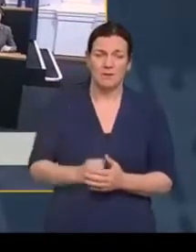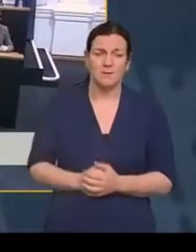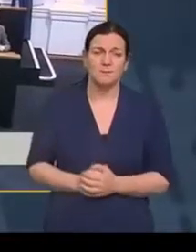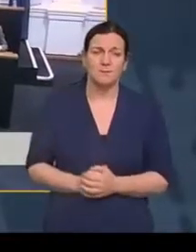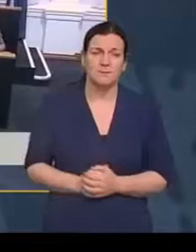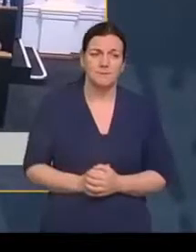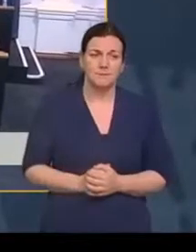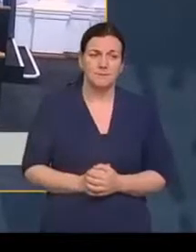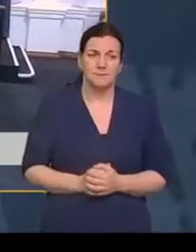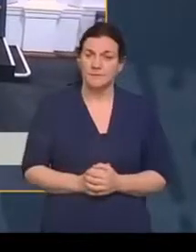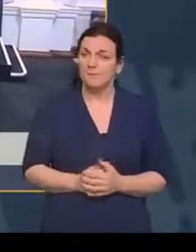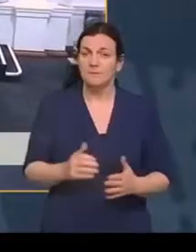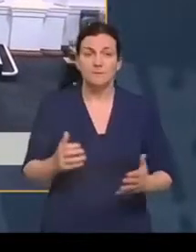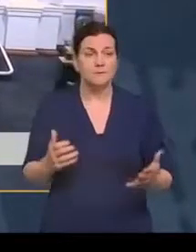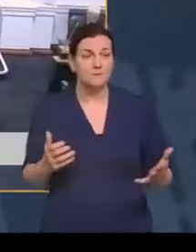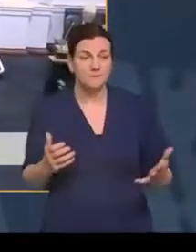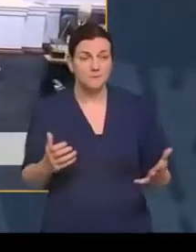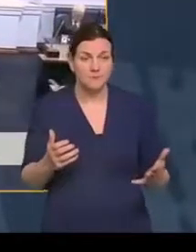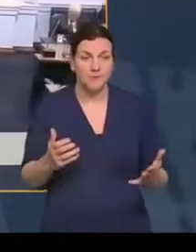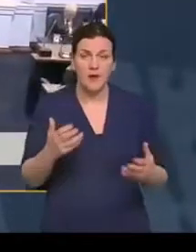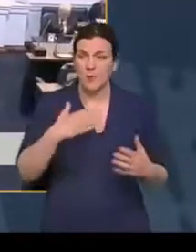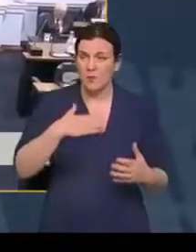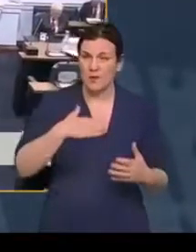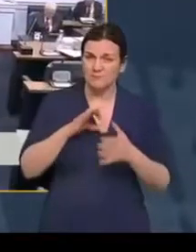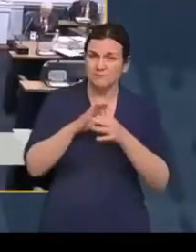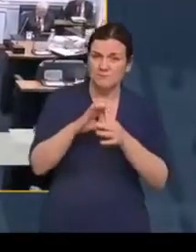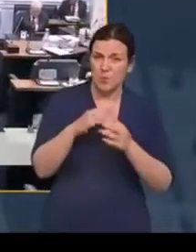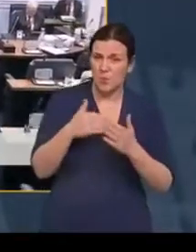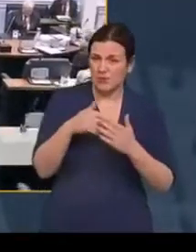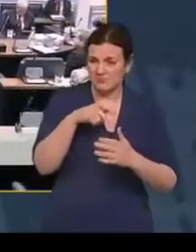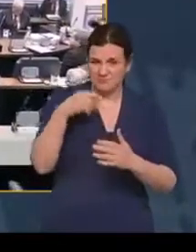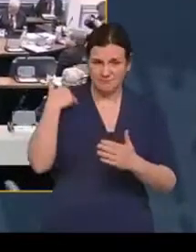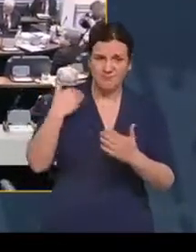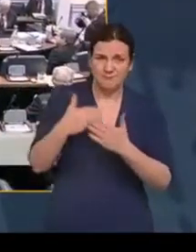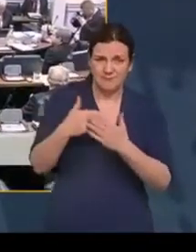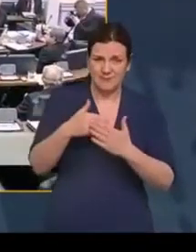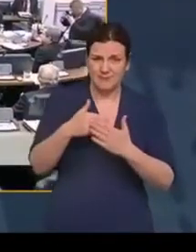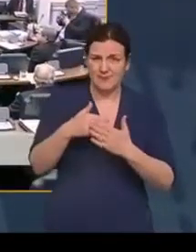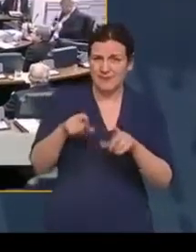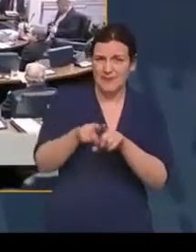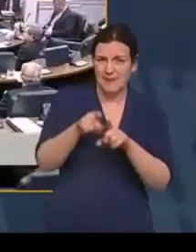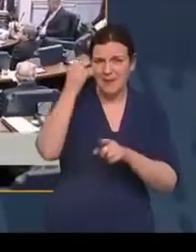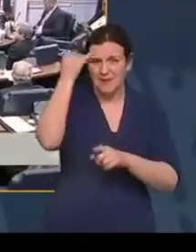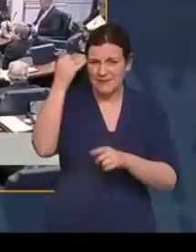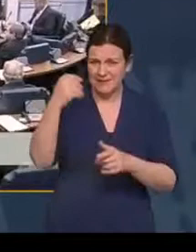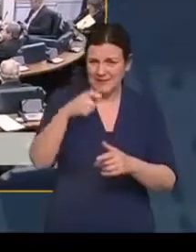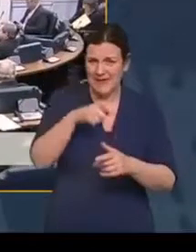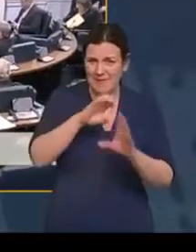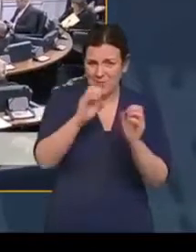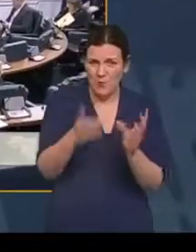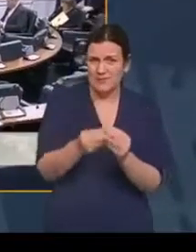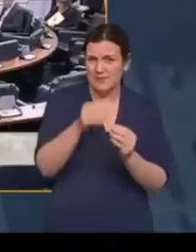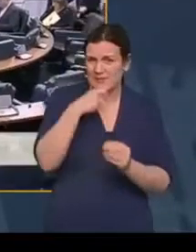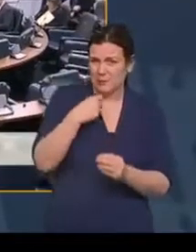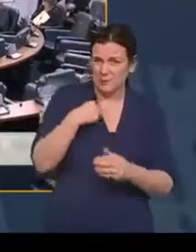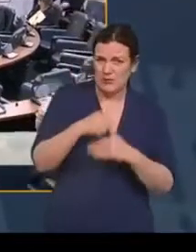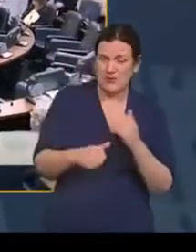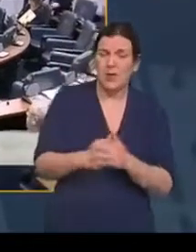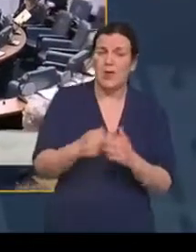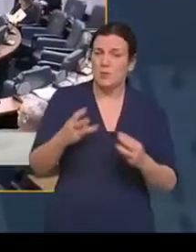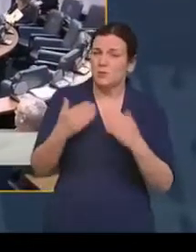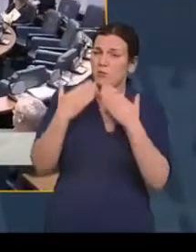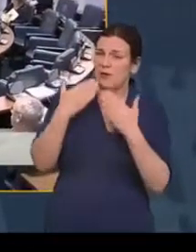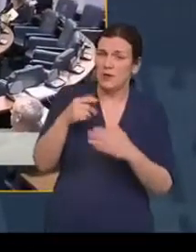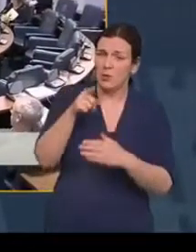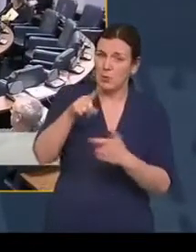I'd like to be associated with the sentiments as well today, and I'd like to thank you and your staff